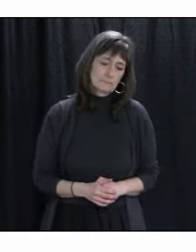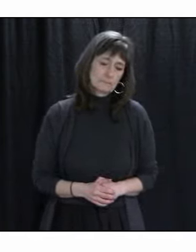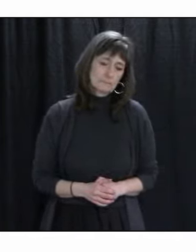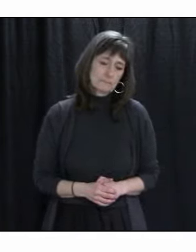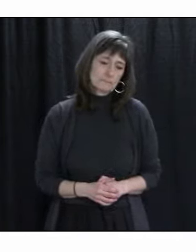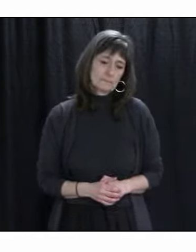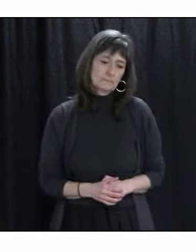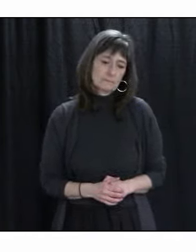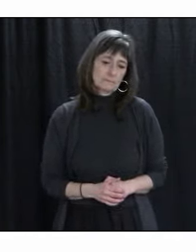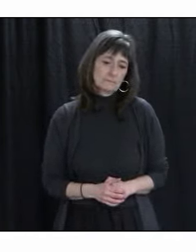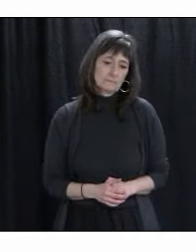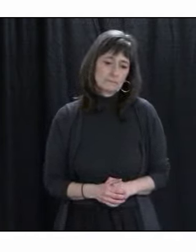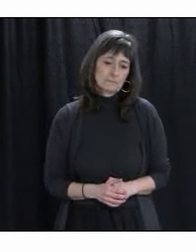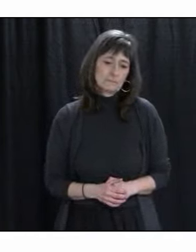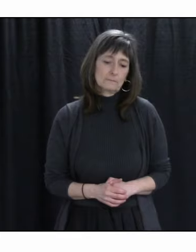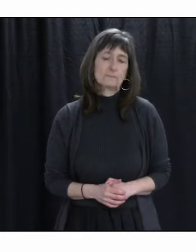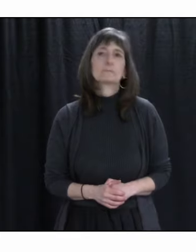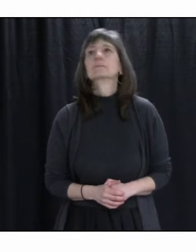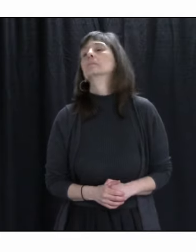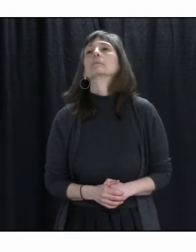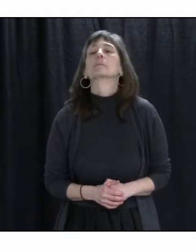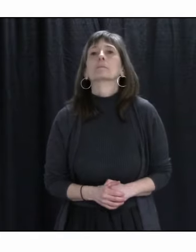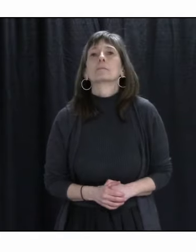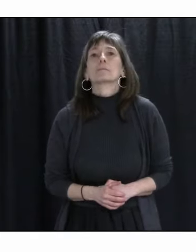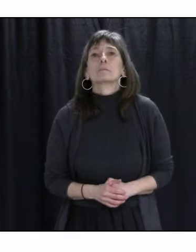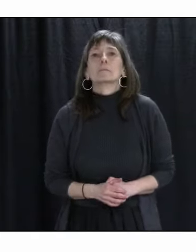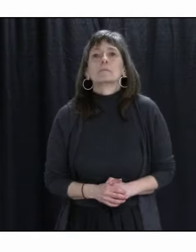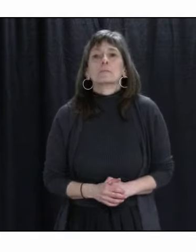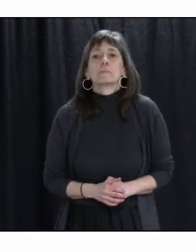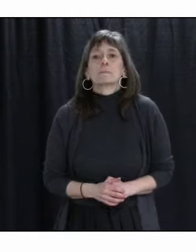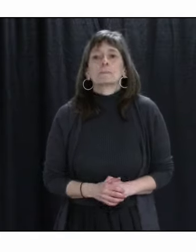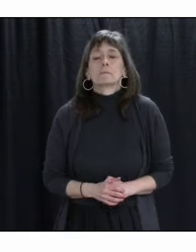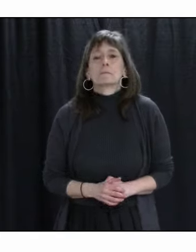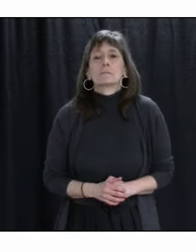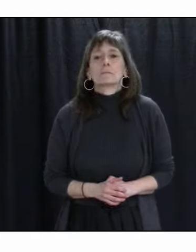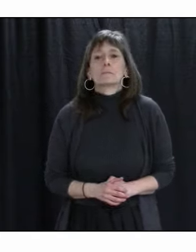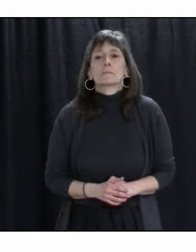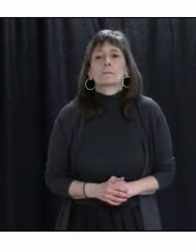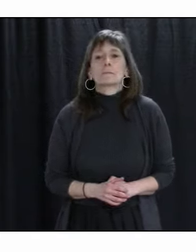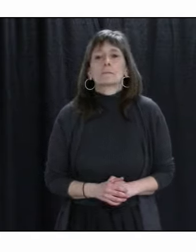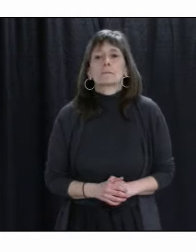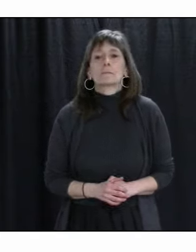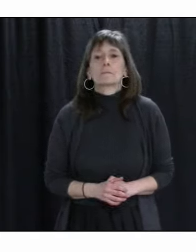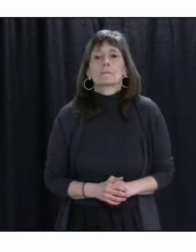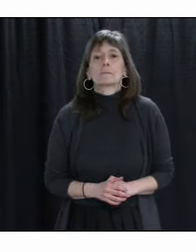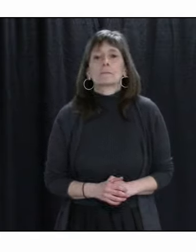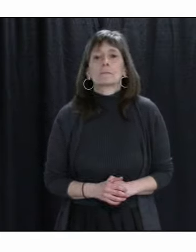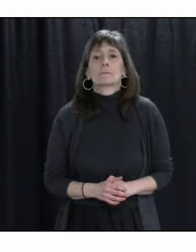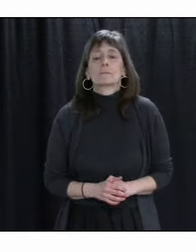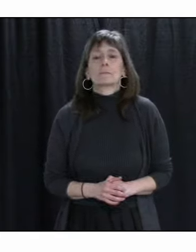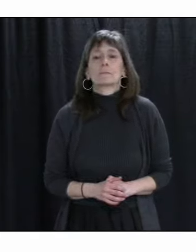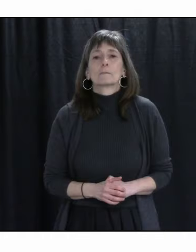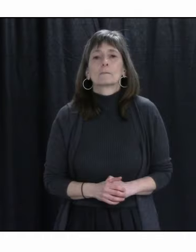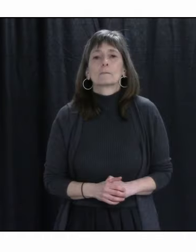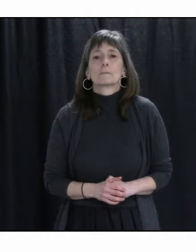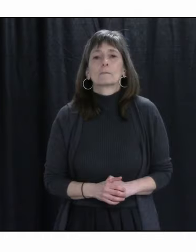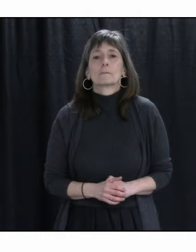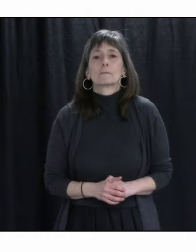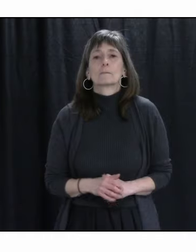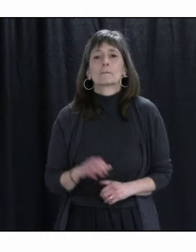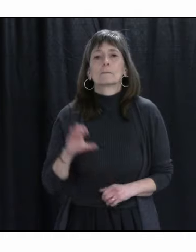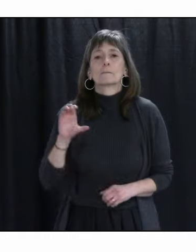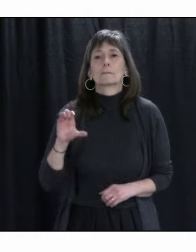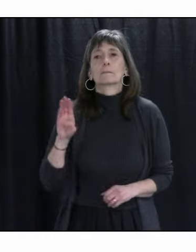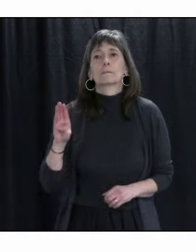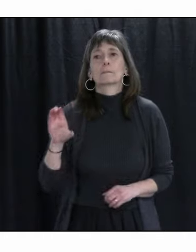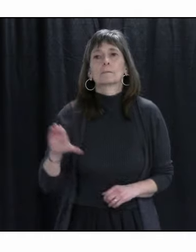you. If you have a question, please press *1 on your telephone keypad. And the first question is from Peter